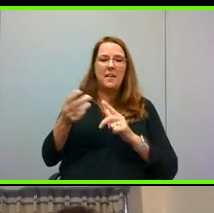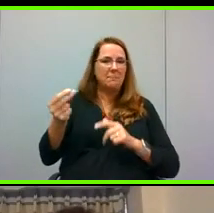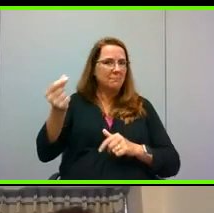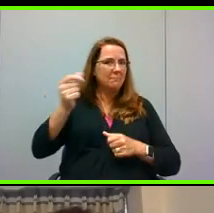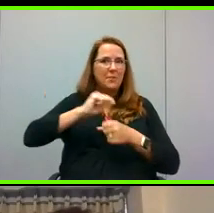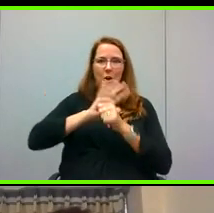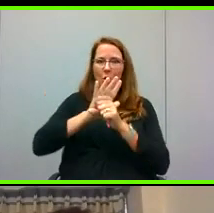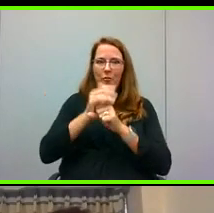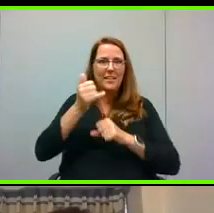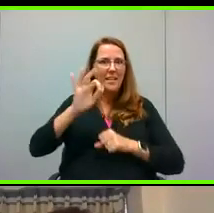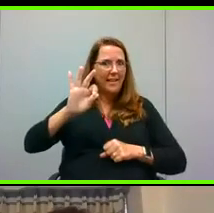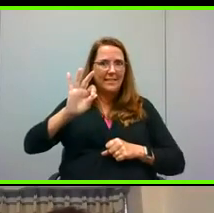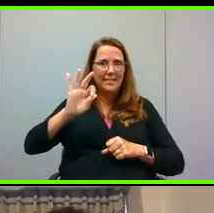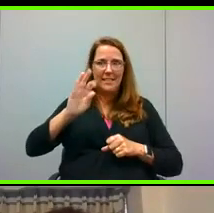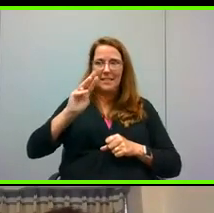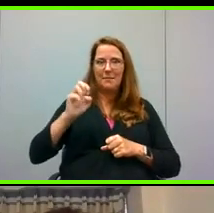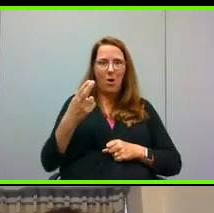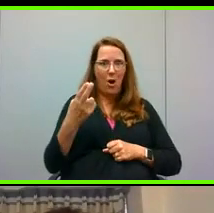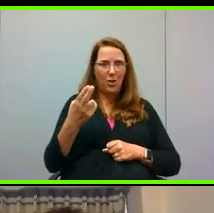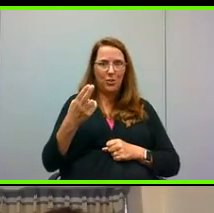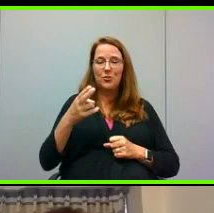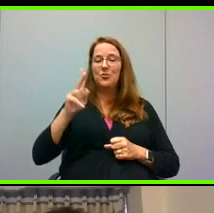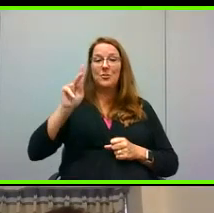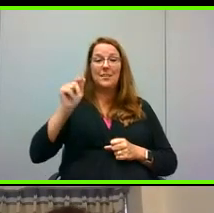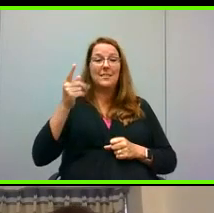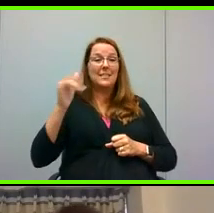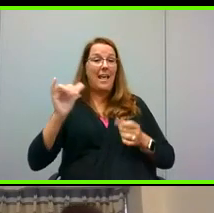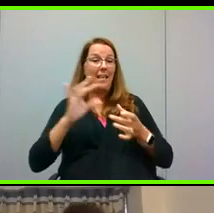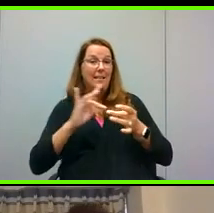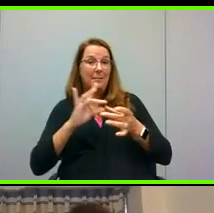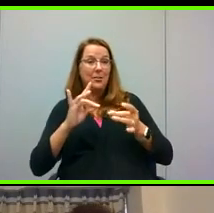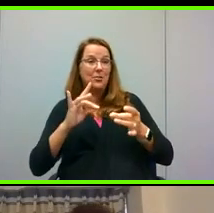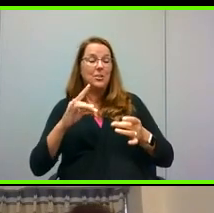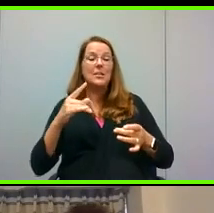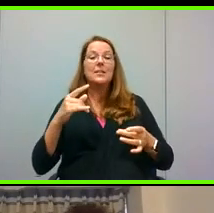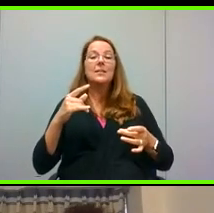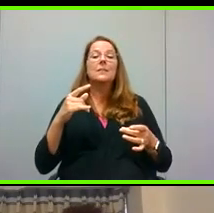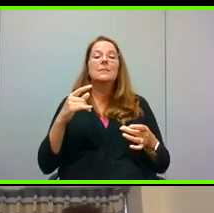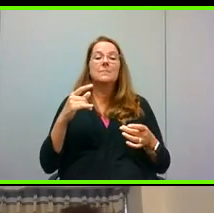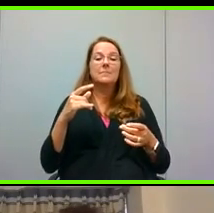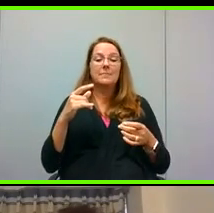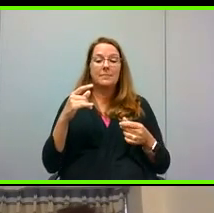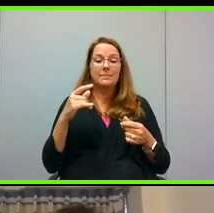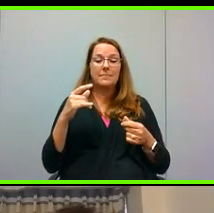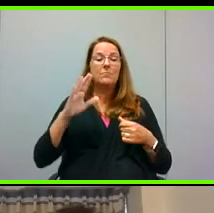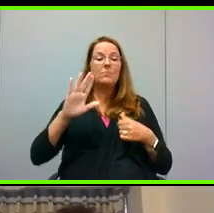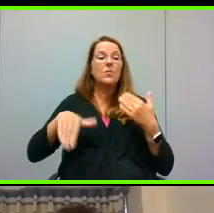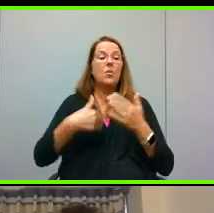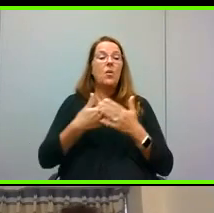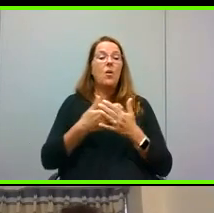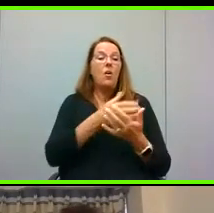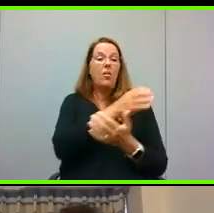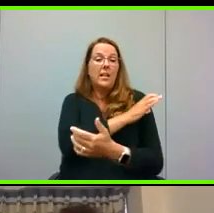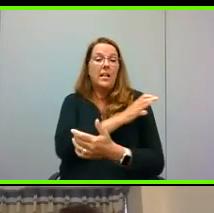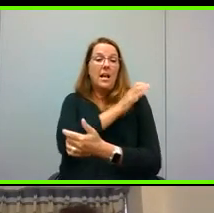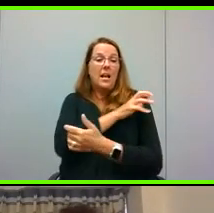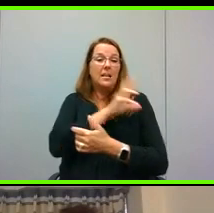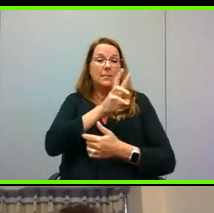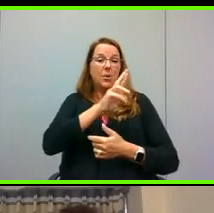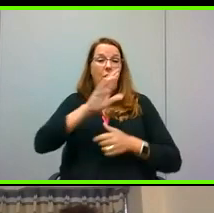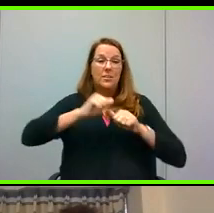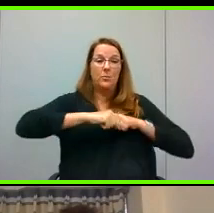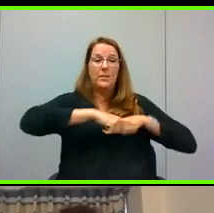in March. As Kathy mentioned, we sent all of our clients from WWRC home March